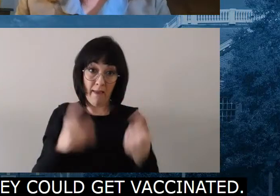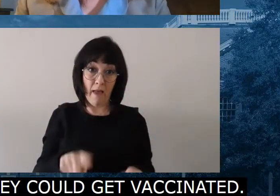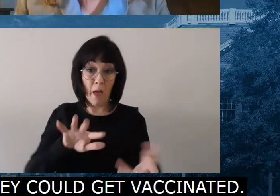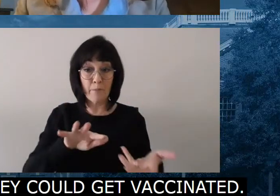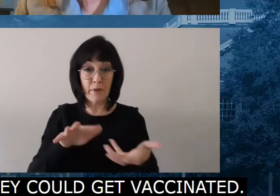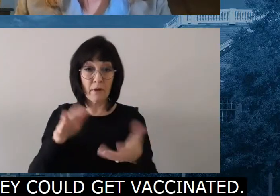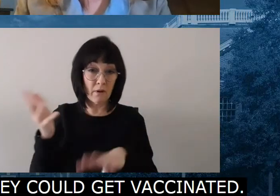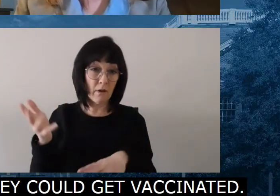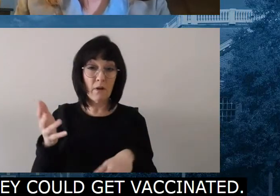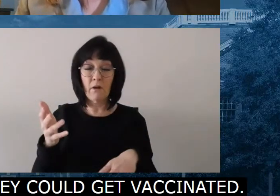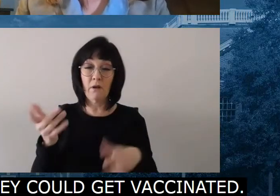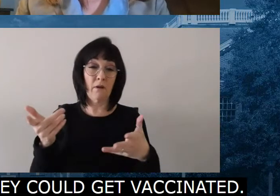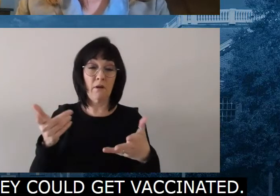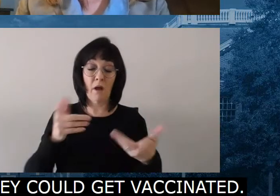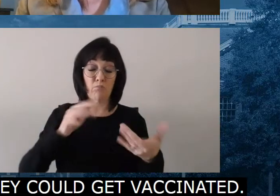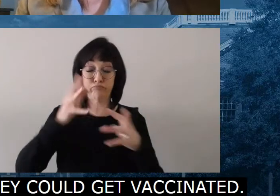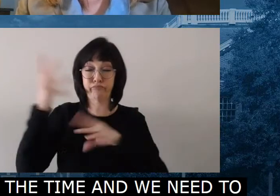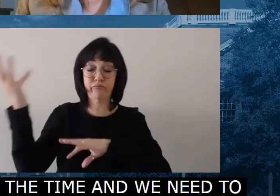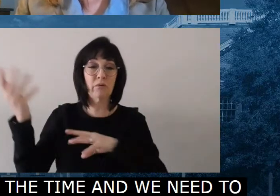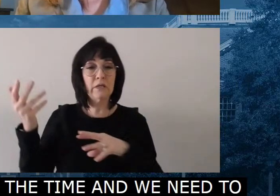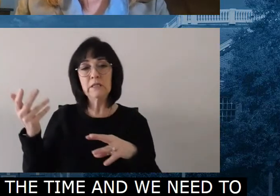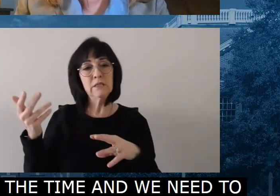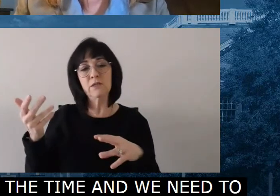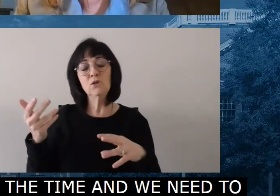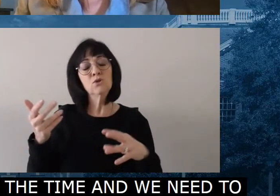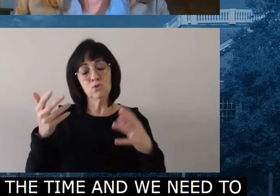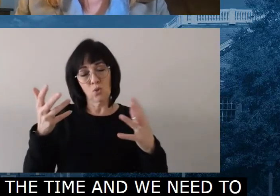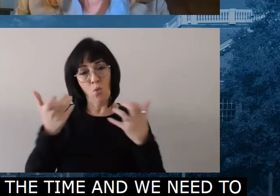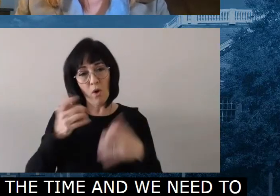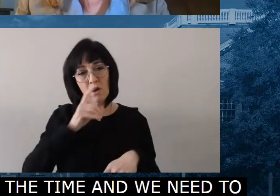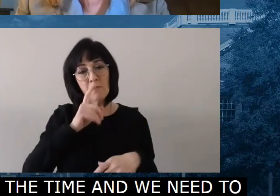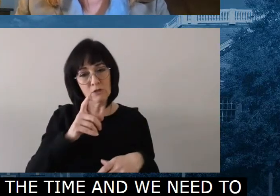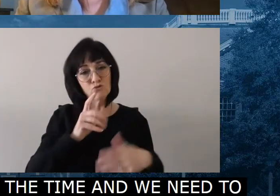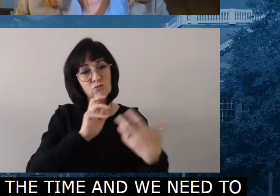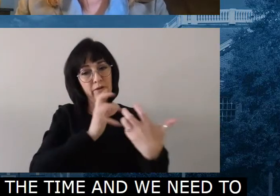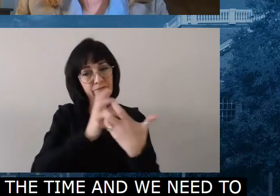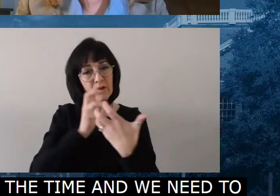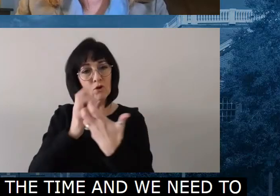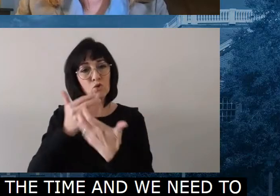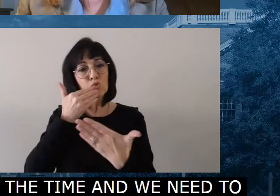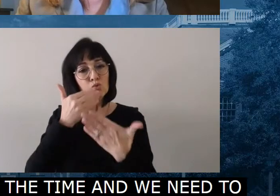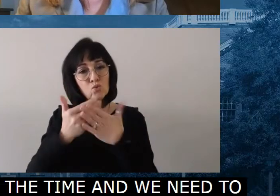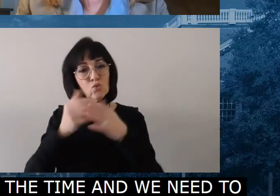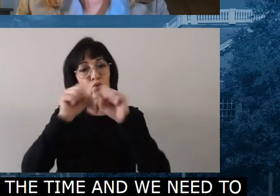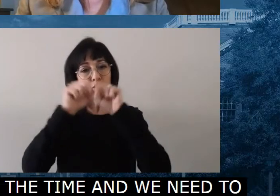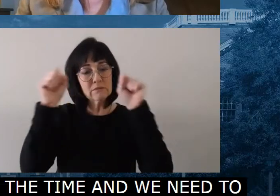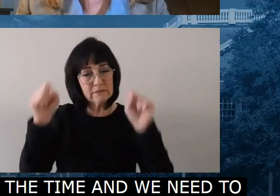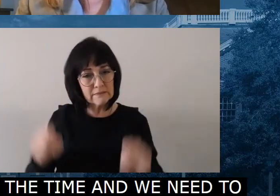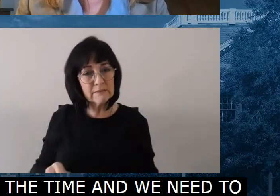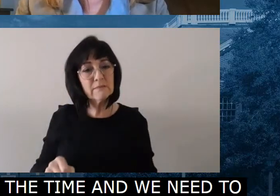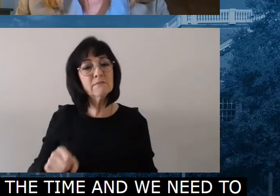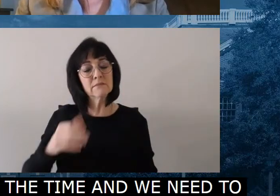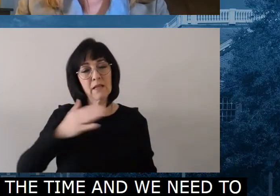is to maximize the demographics and the equity goal that we have.